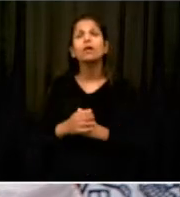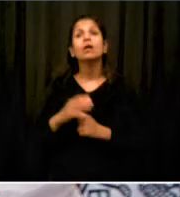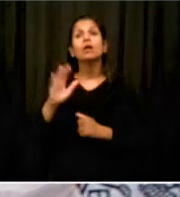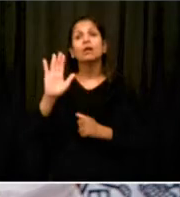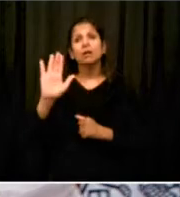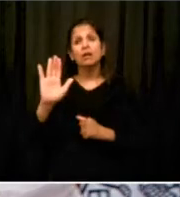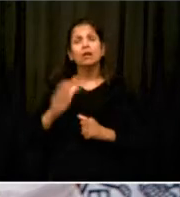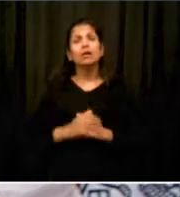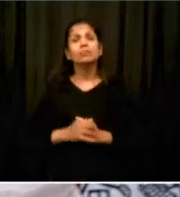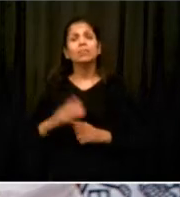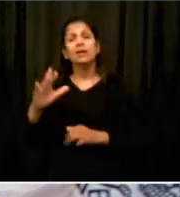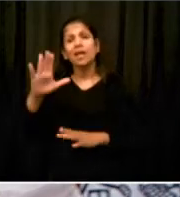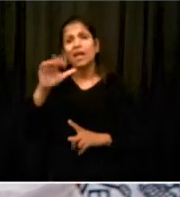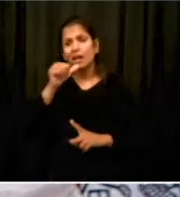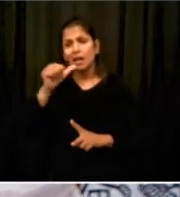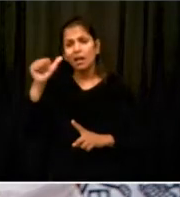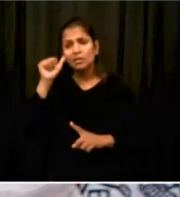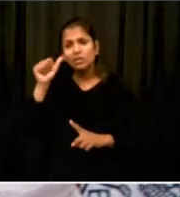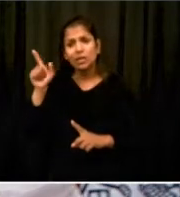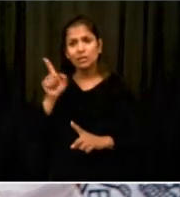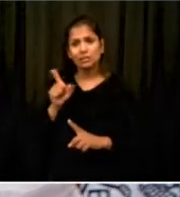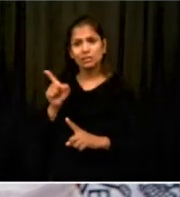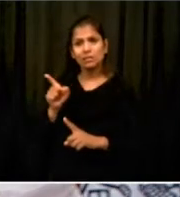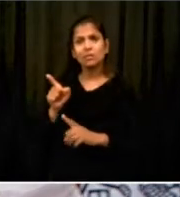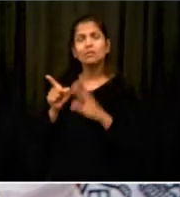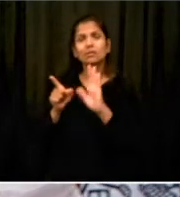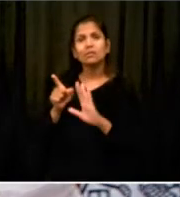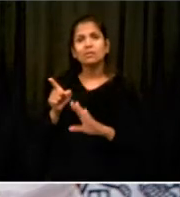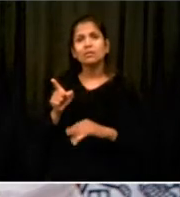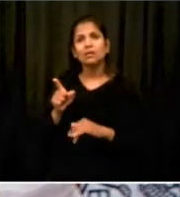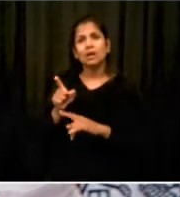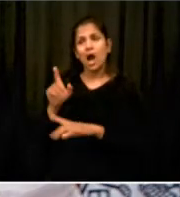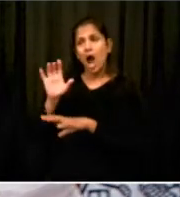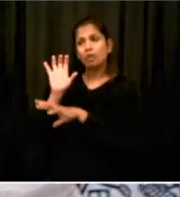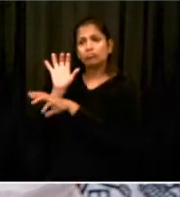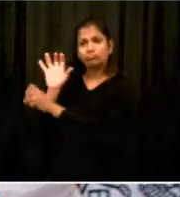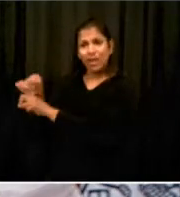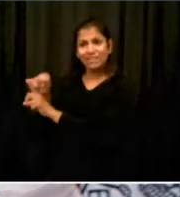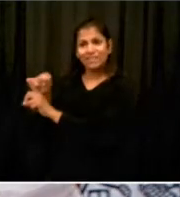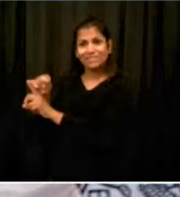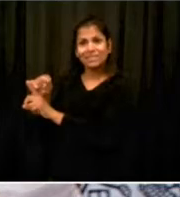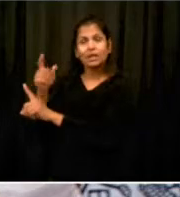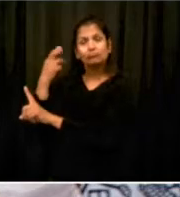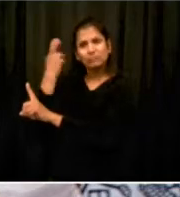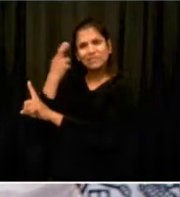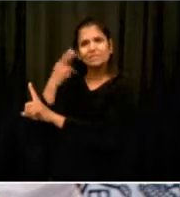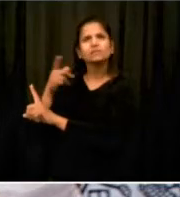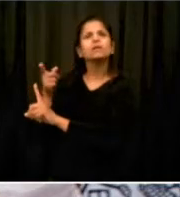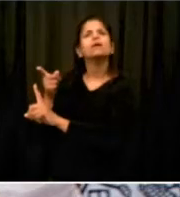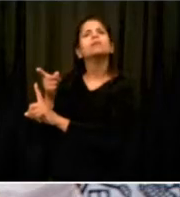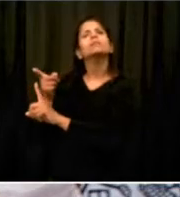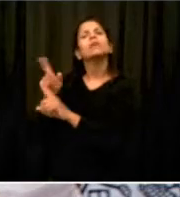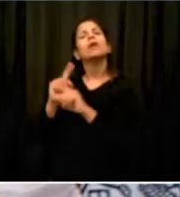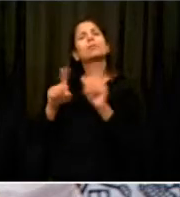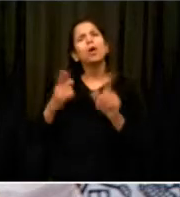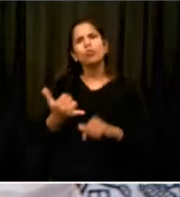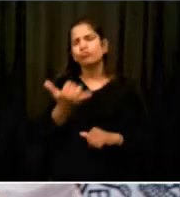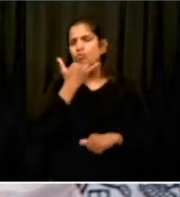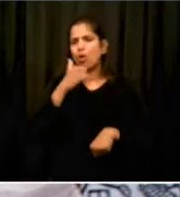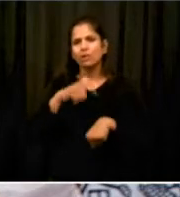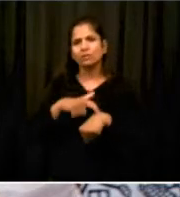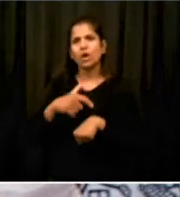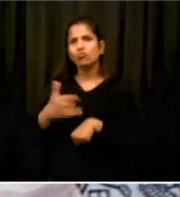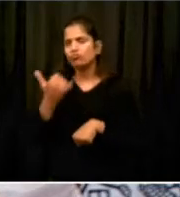yes, that's a good decision. The time and place was not. I think it is going to be upsetting to folks, but I